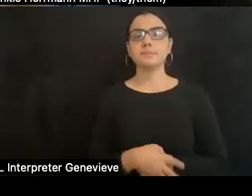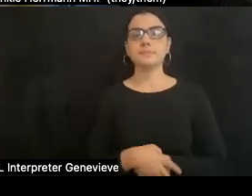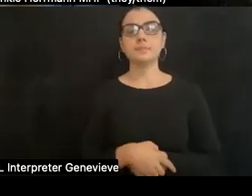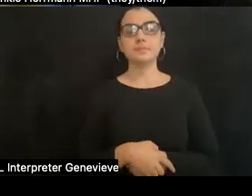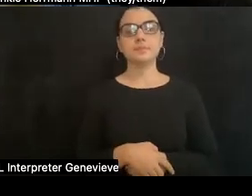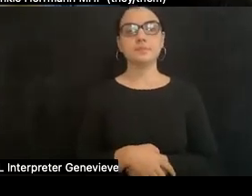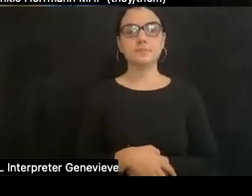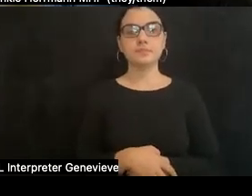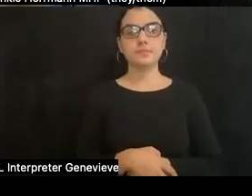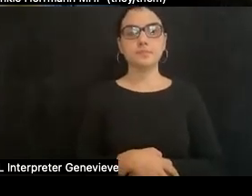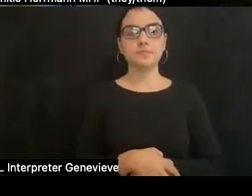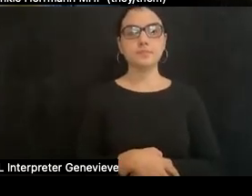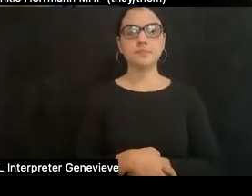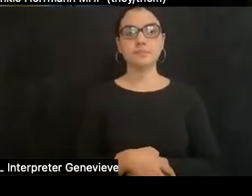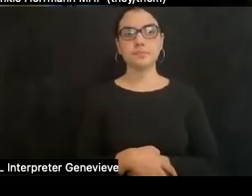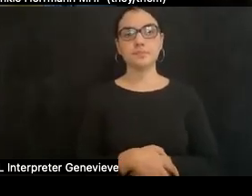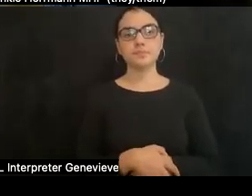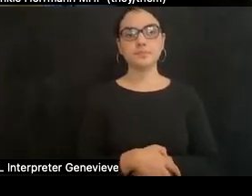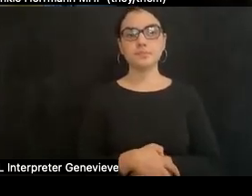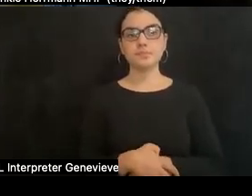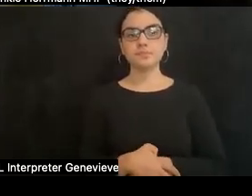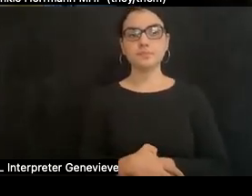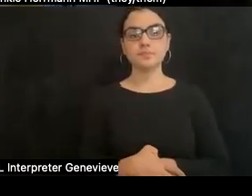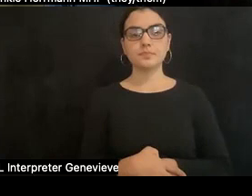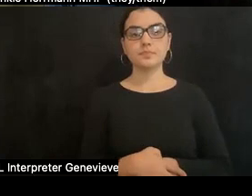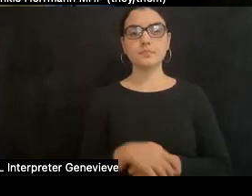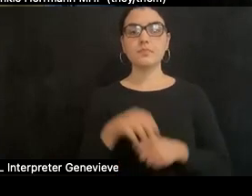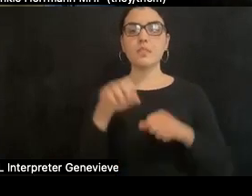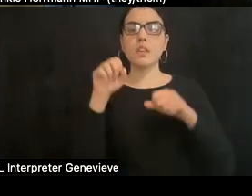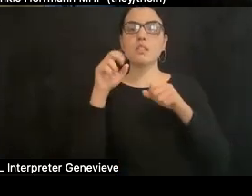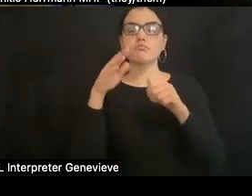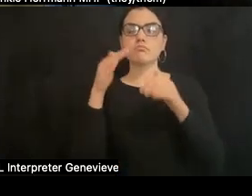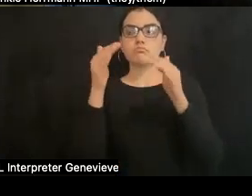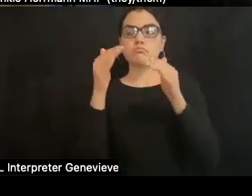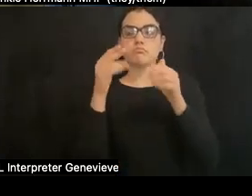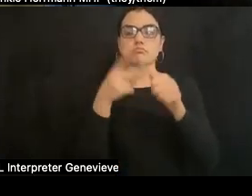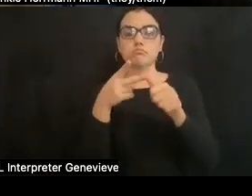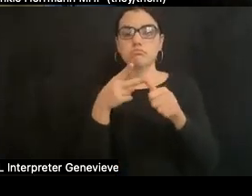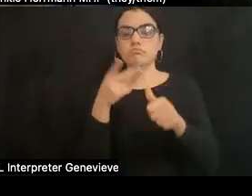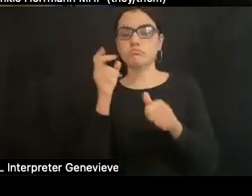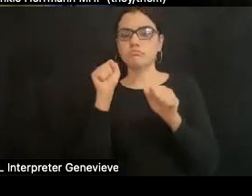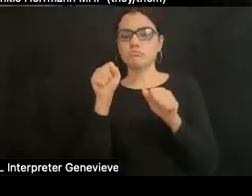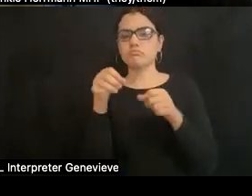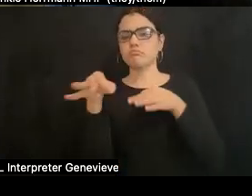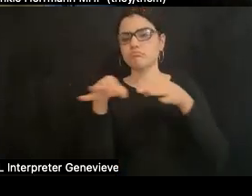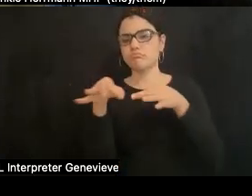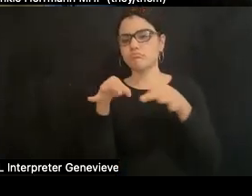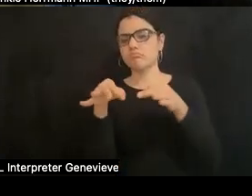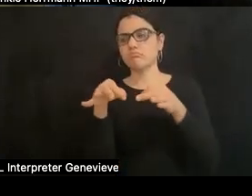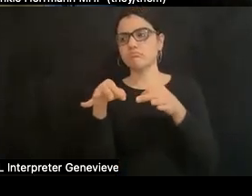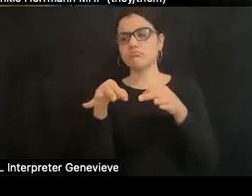Cool, great, thank you. And can you talk a little bit about sort of,